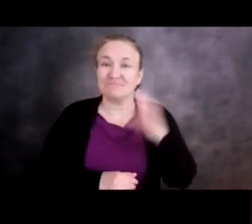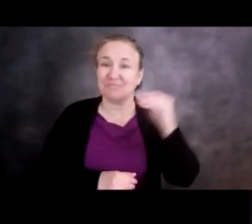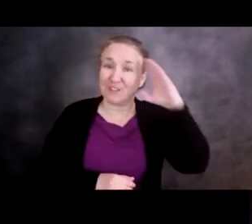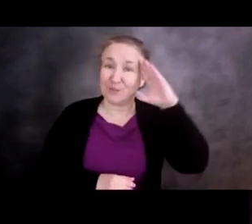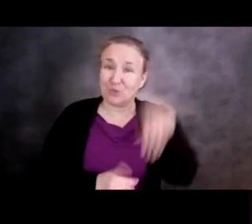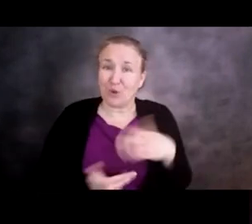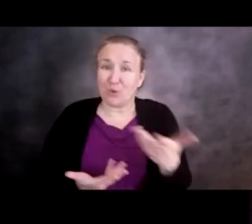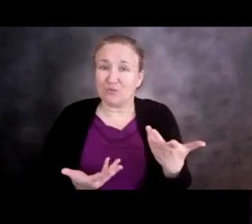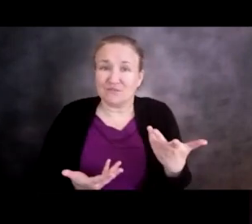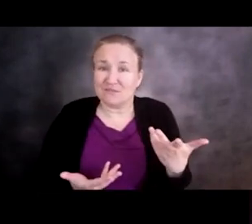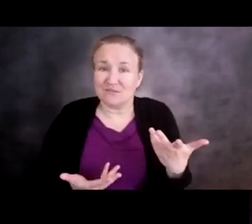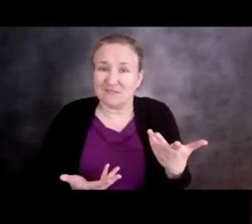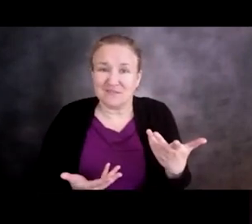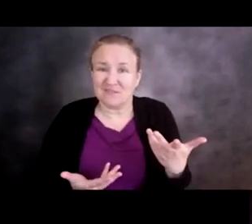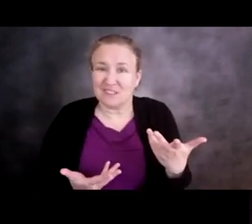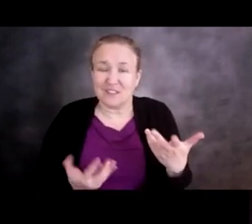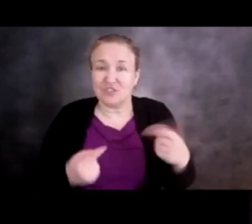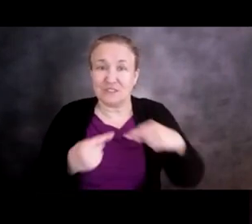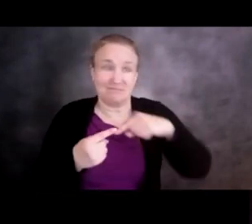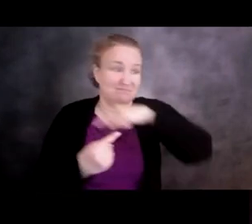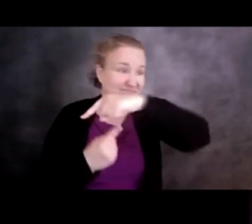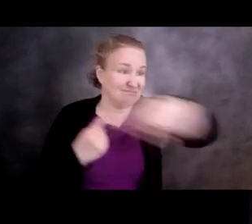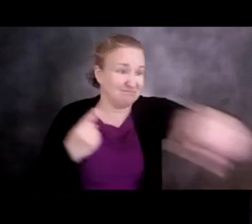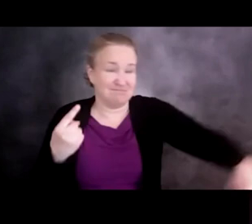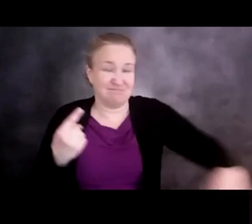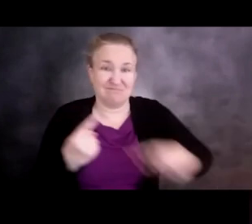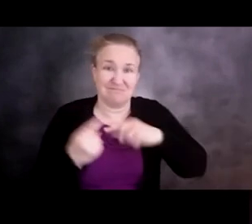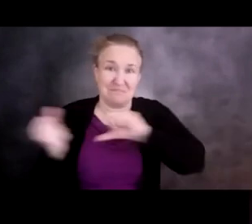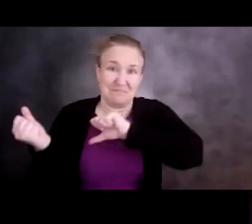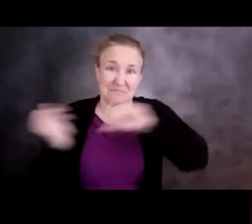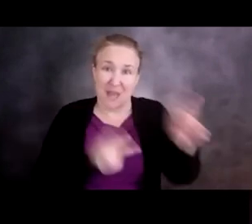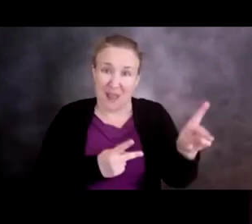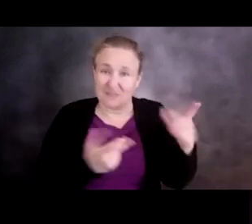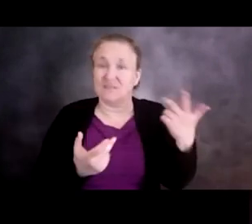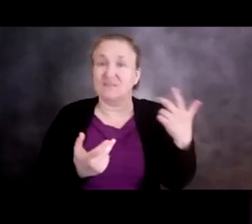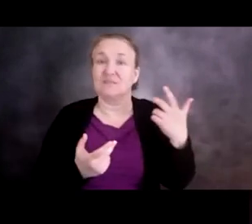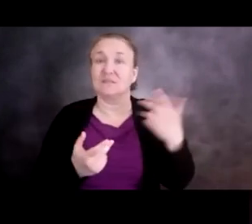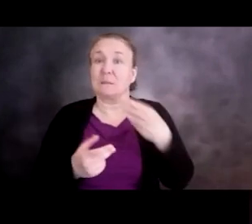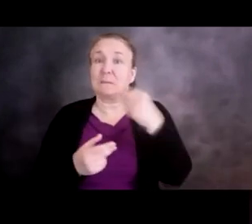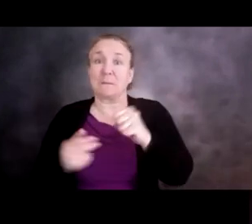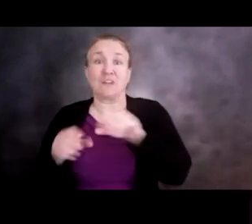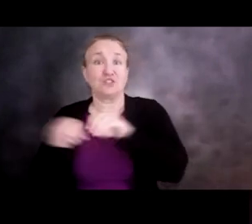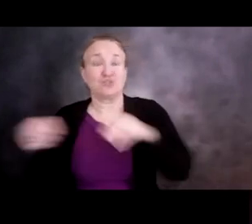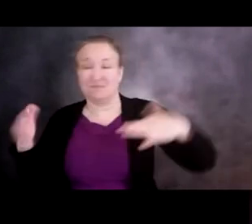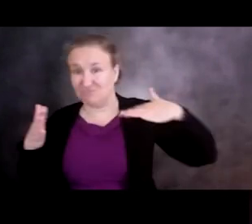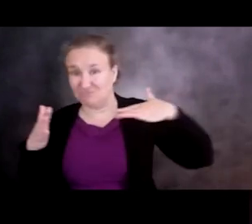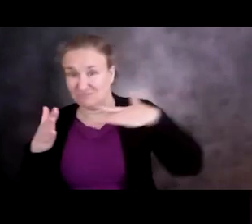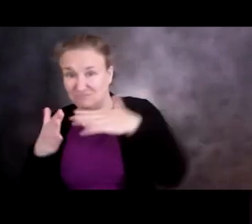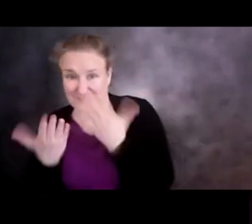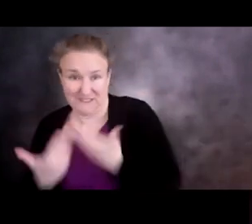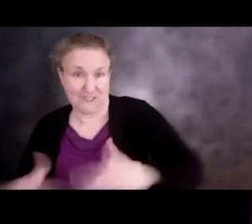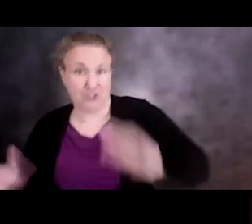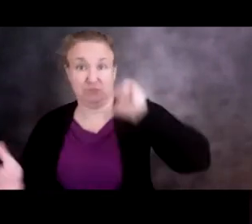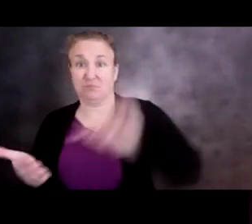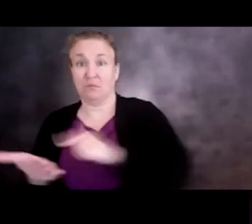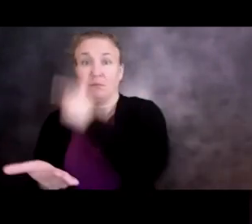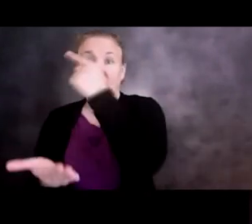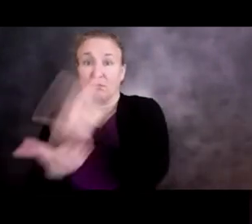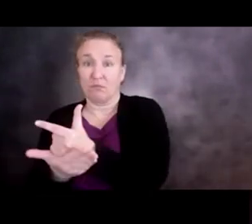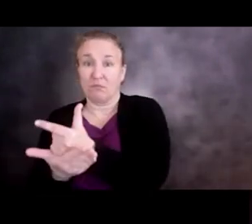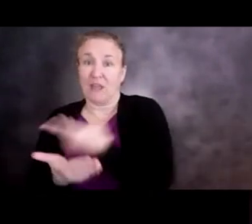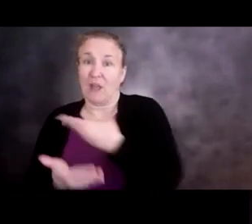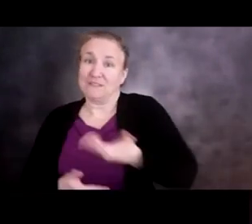just came full circle, like I said before, when I finished my master's degree and I was invited back to